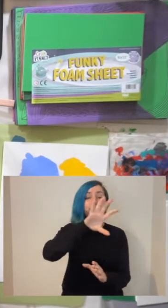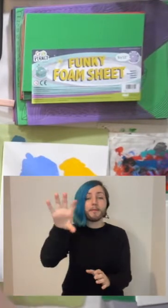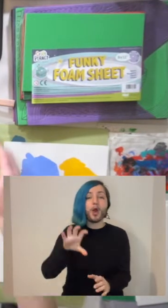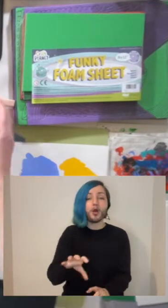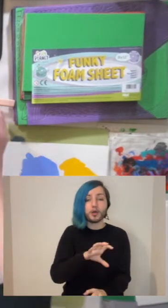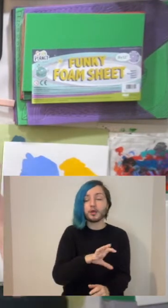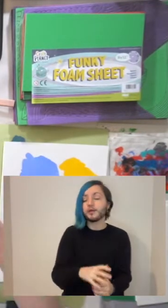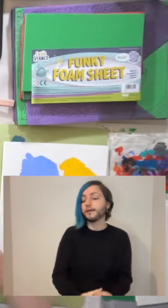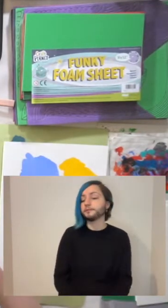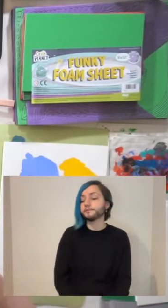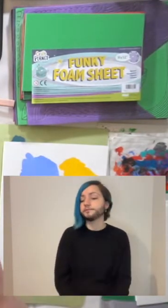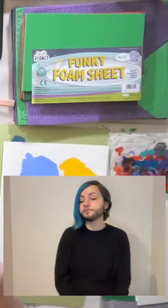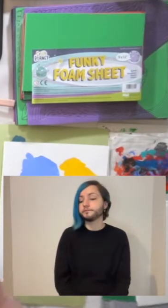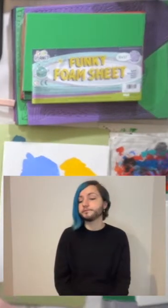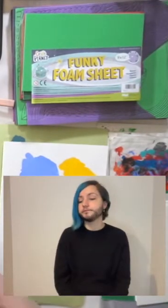page.